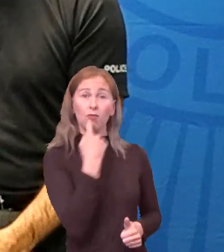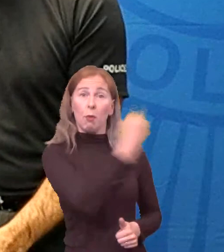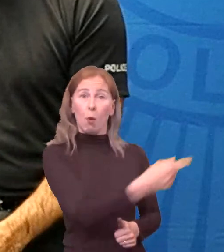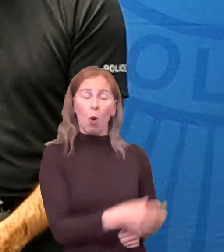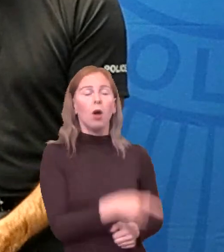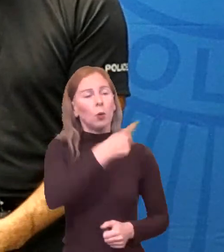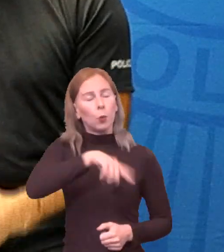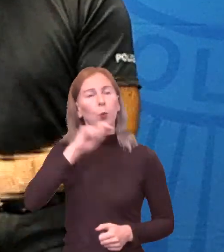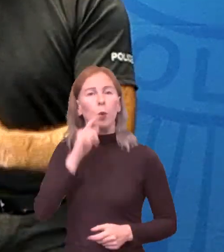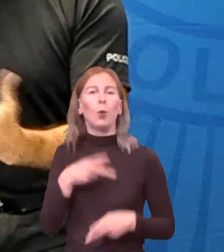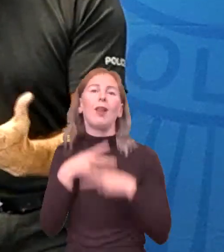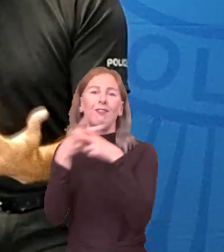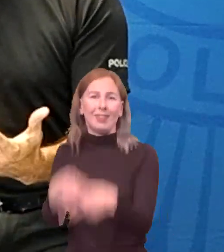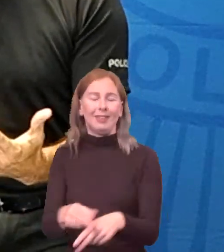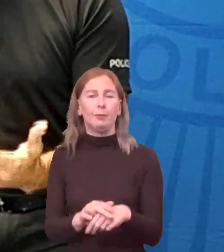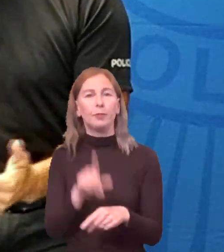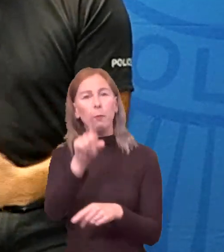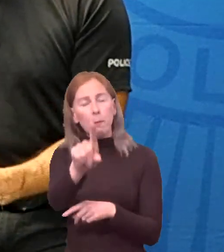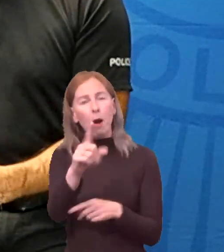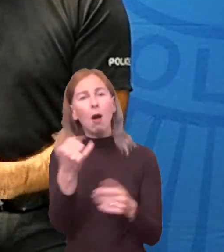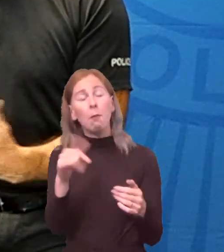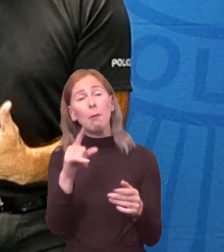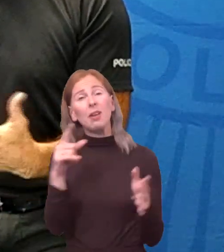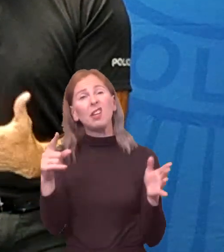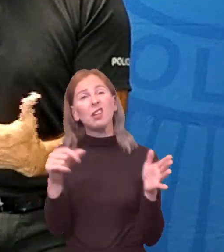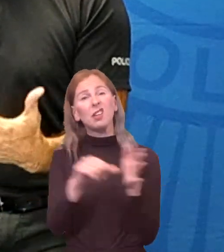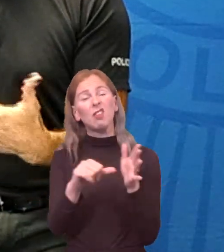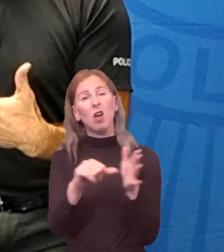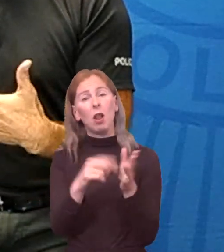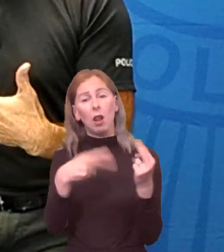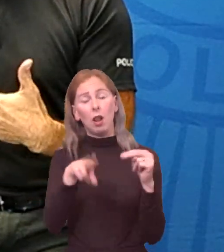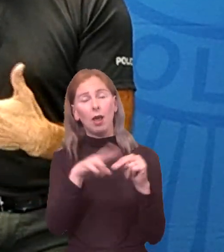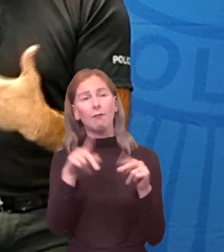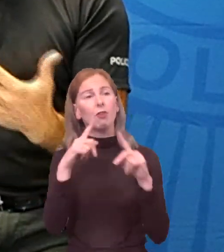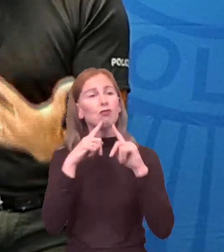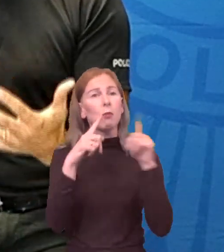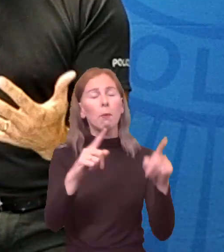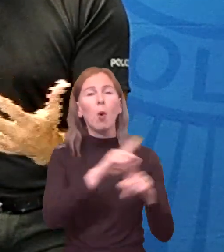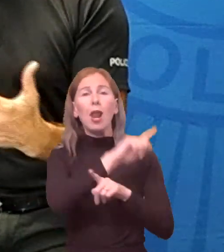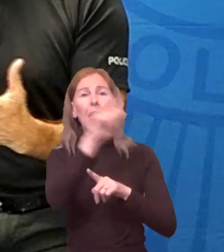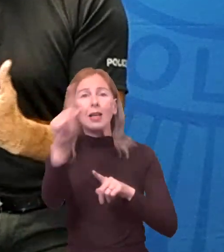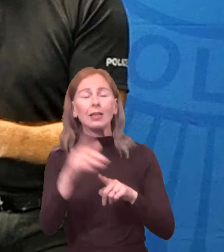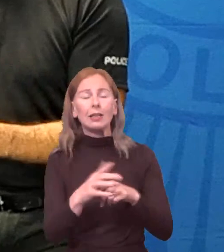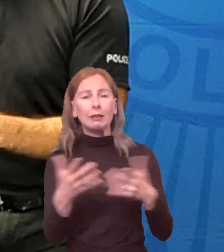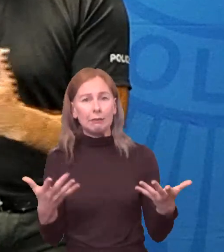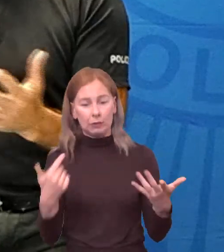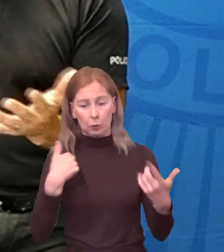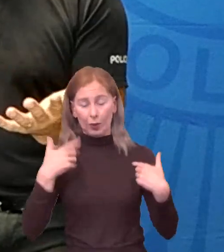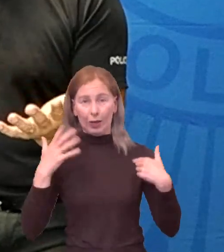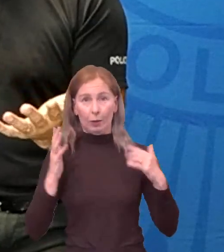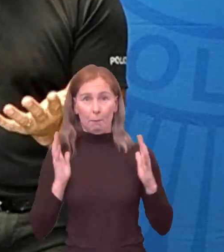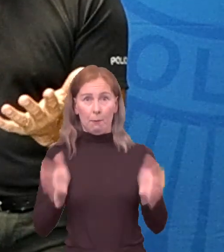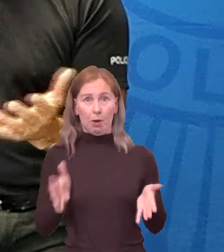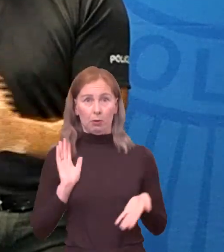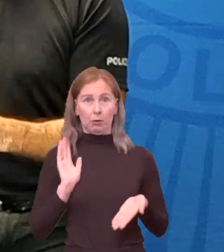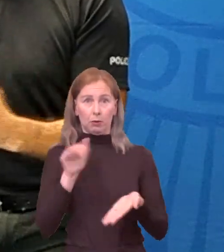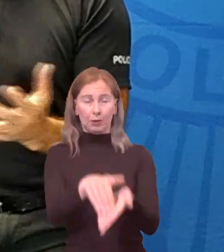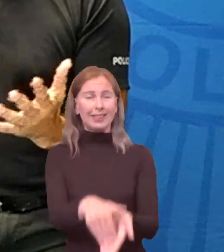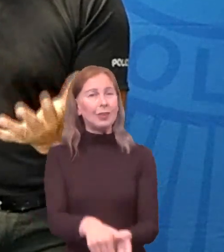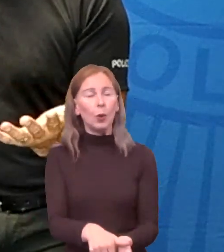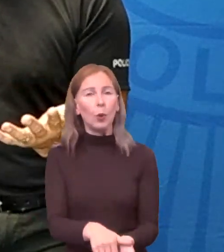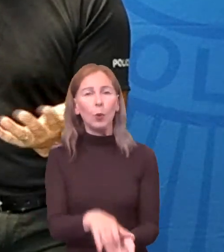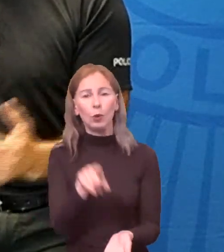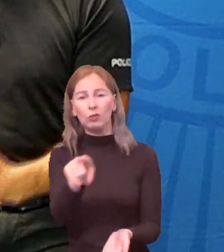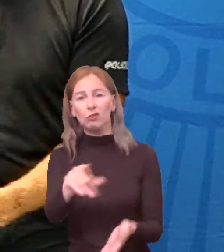if it's reported later on, there really is no requirement for us to attend what is in essence an